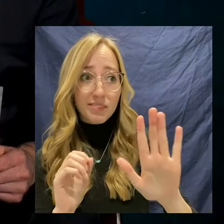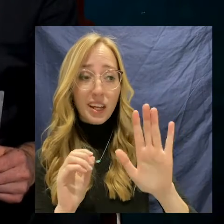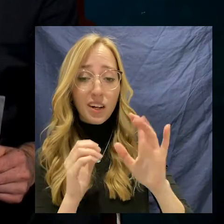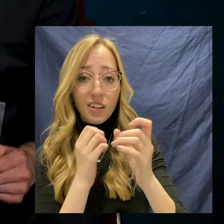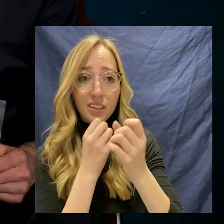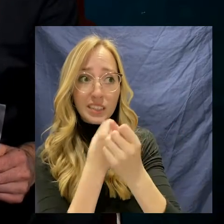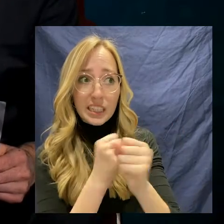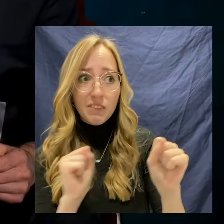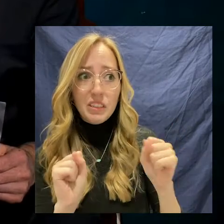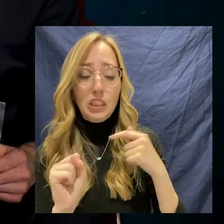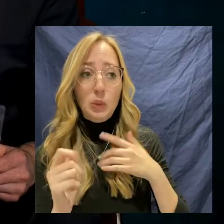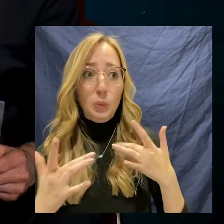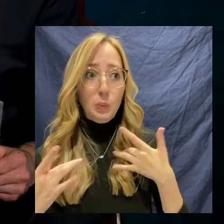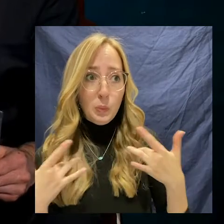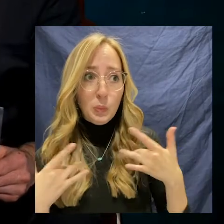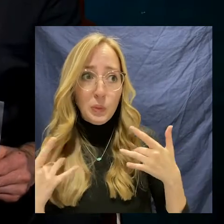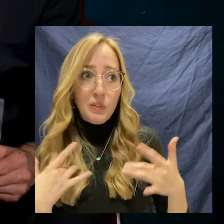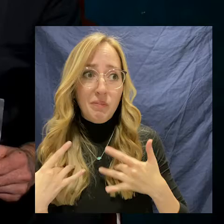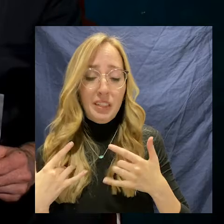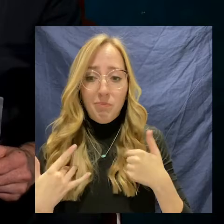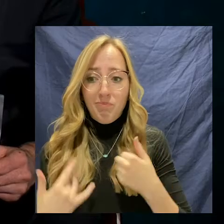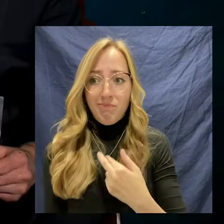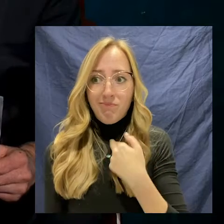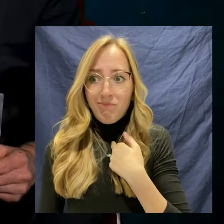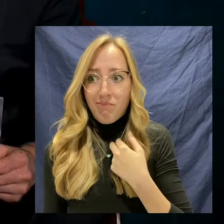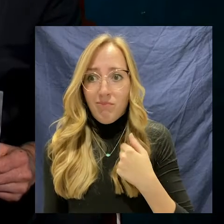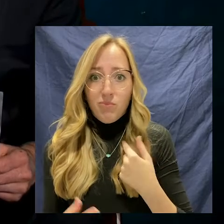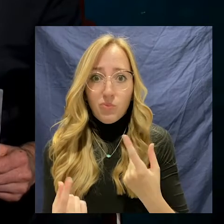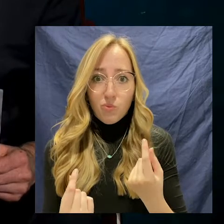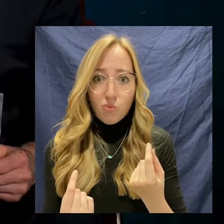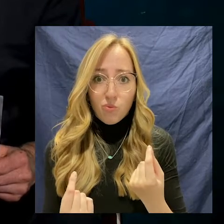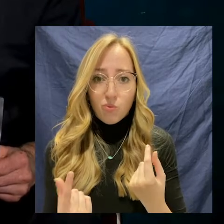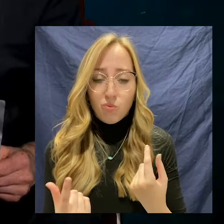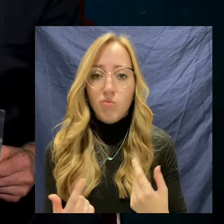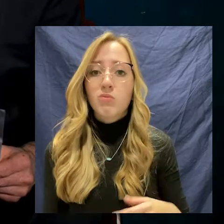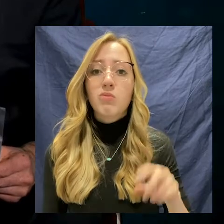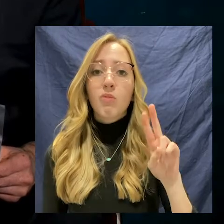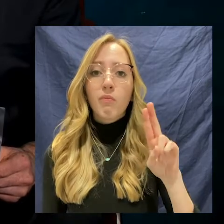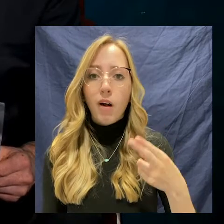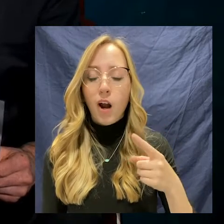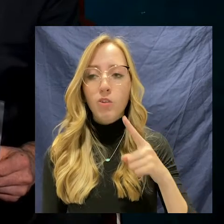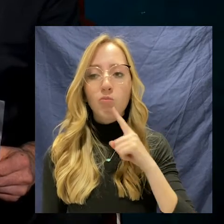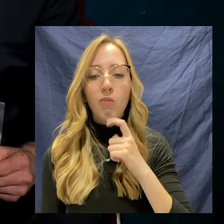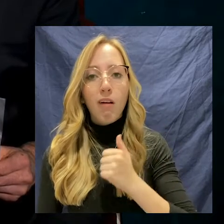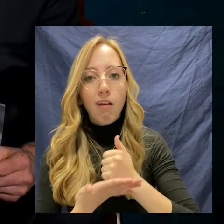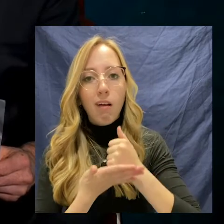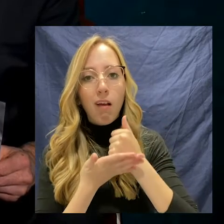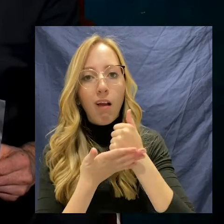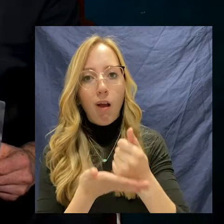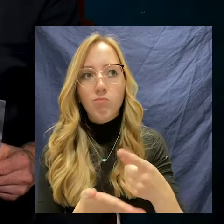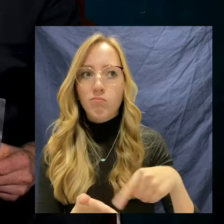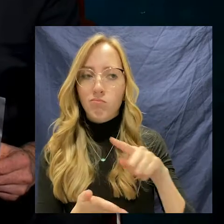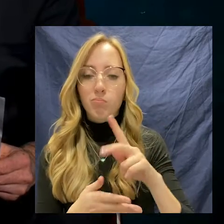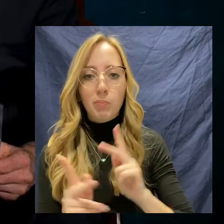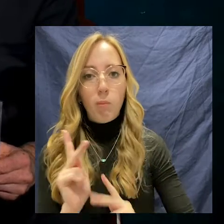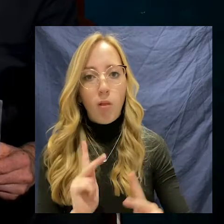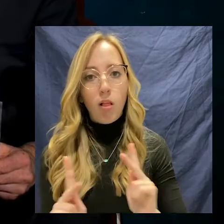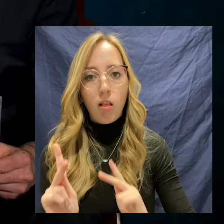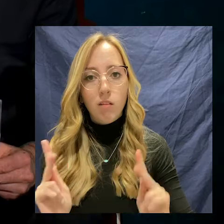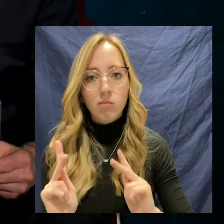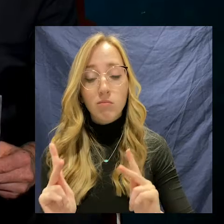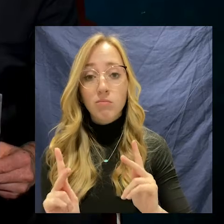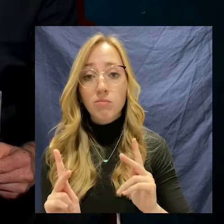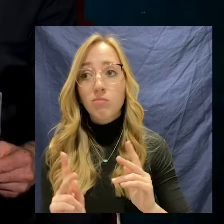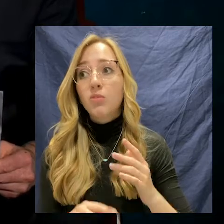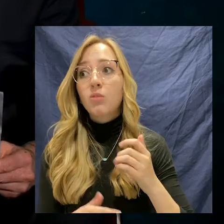like you have nowhere to turn. Vera House makes genuine and lasting difference in the lives of so many people because they